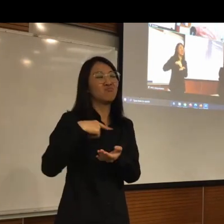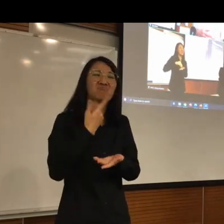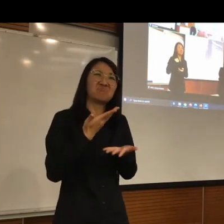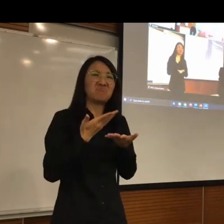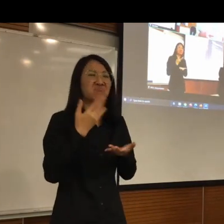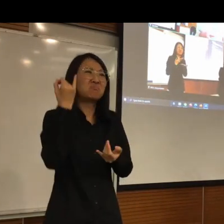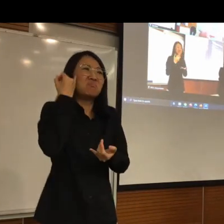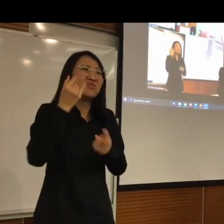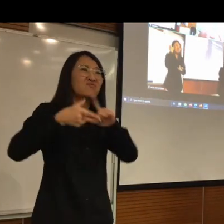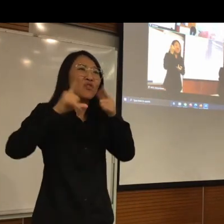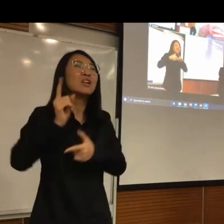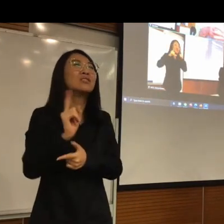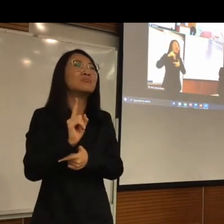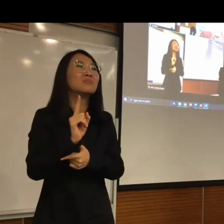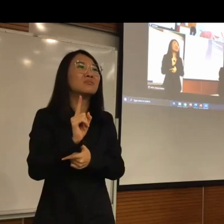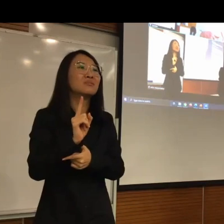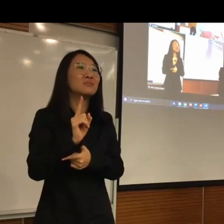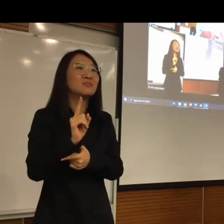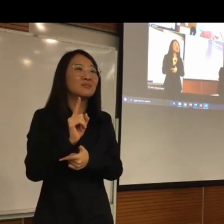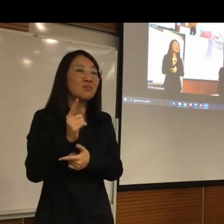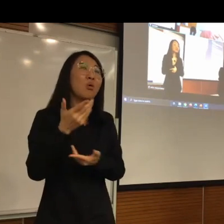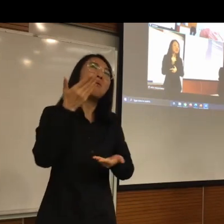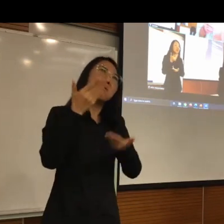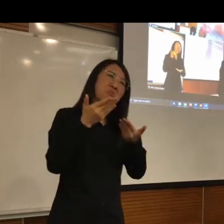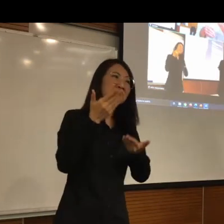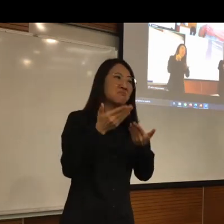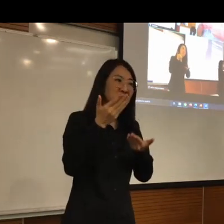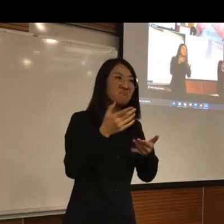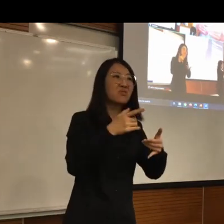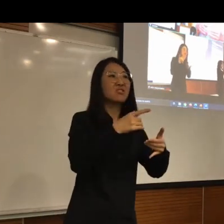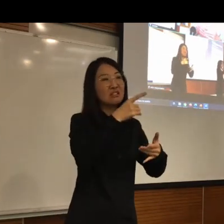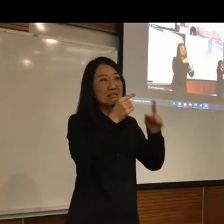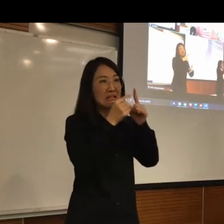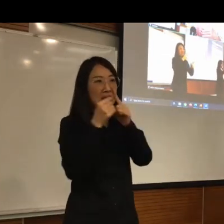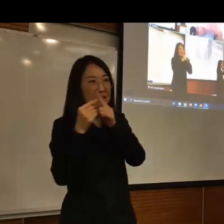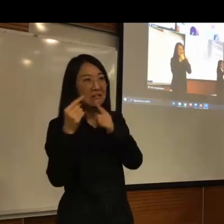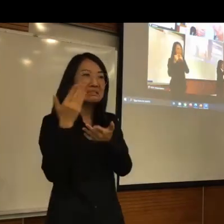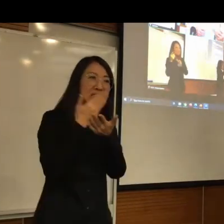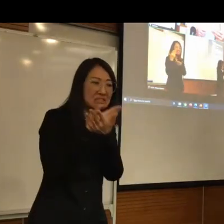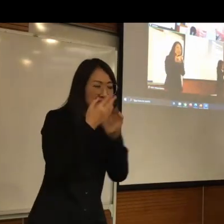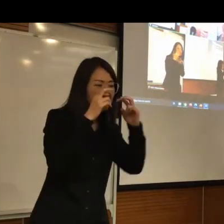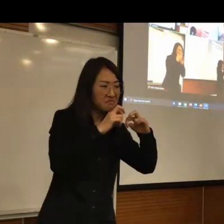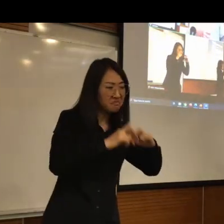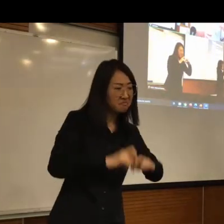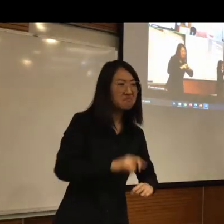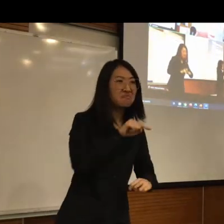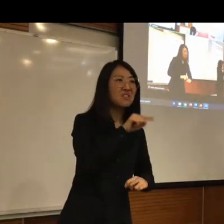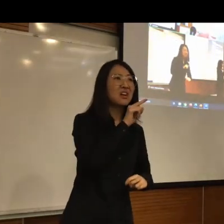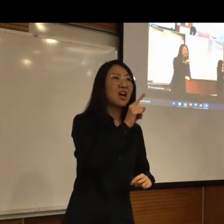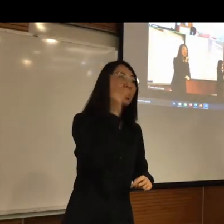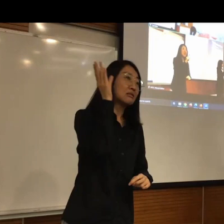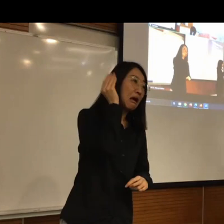in what way. It could be that people are trying to analyze the